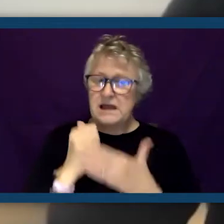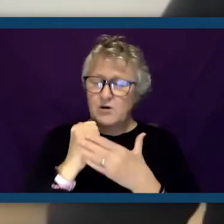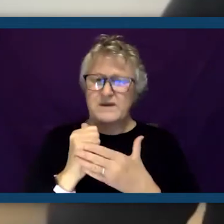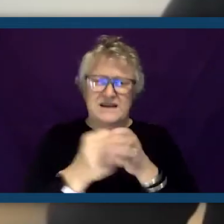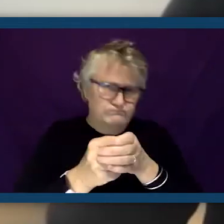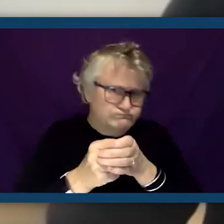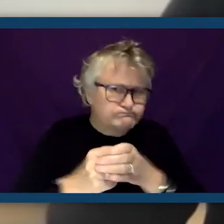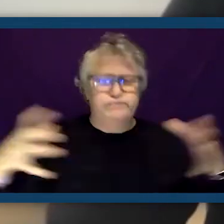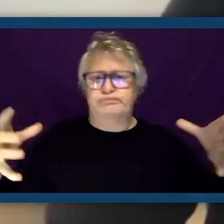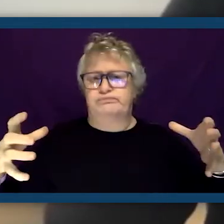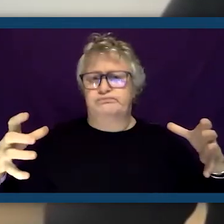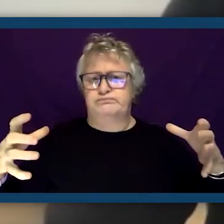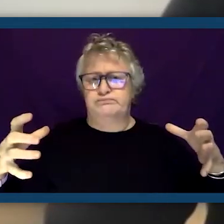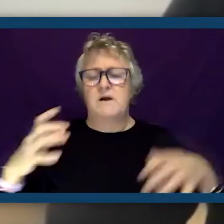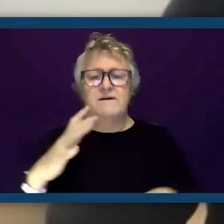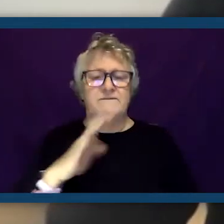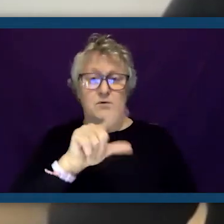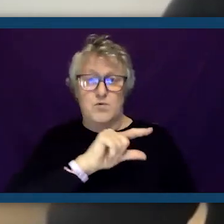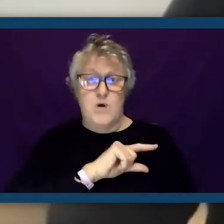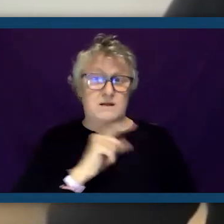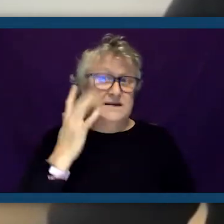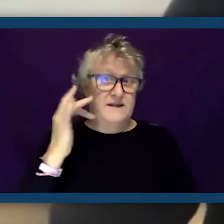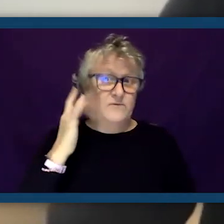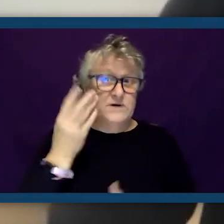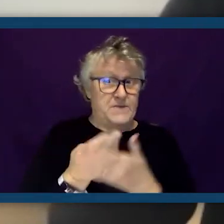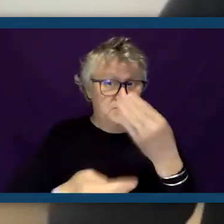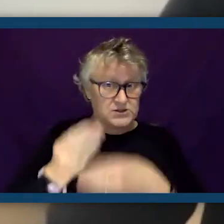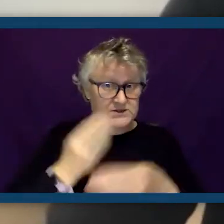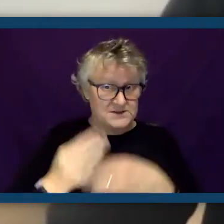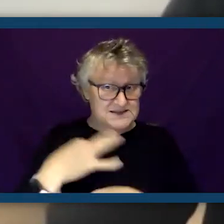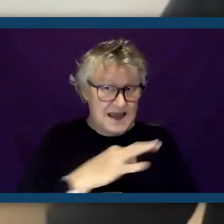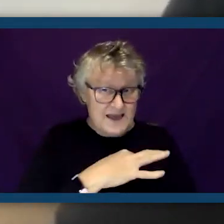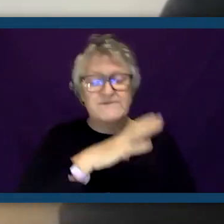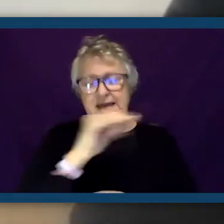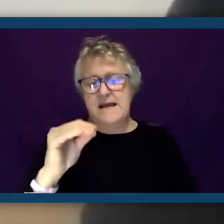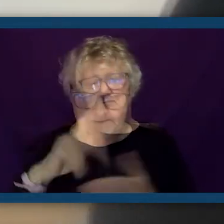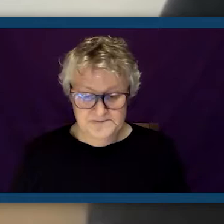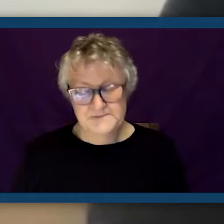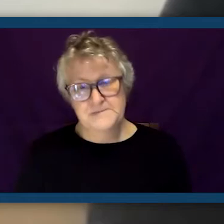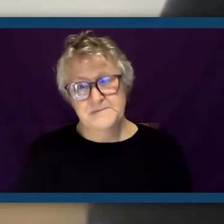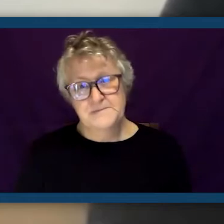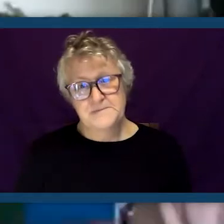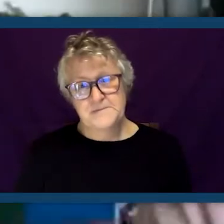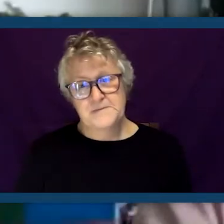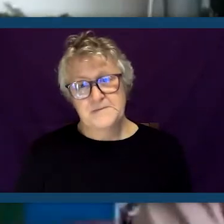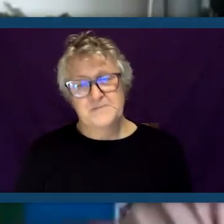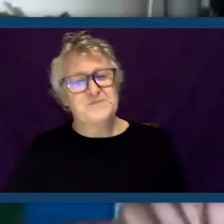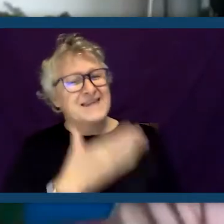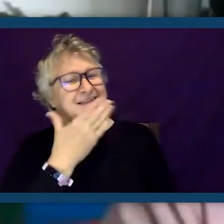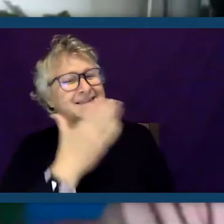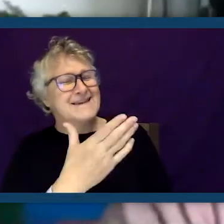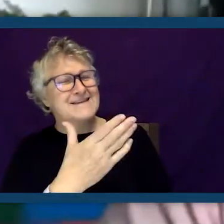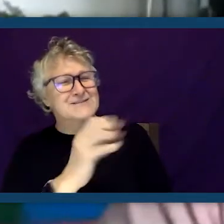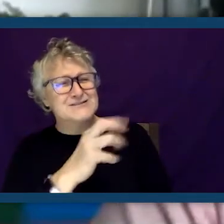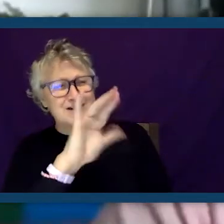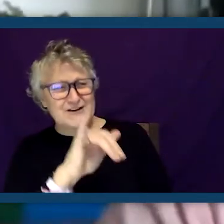of Equality California's budget, staff, and programming. I'd like to introduce Tony Hong. Thanks, Sherry. I just wanted to say